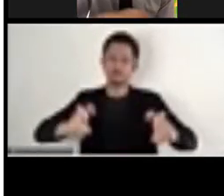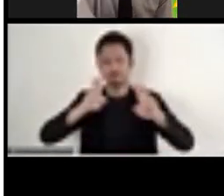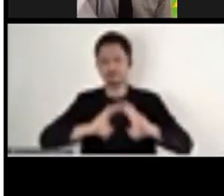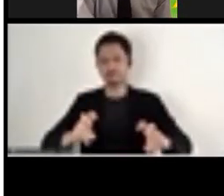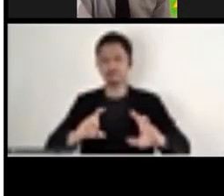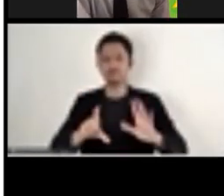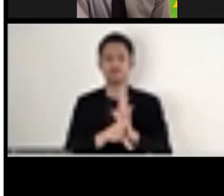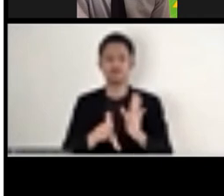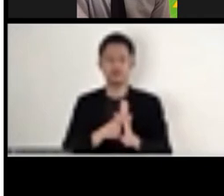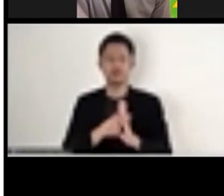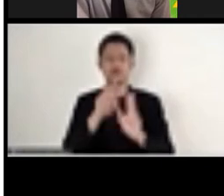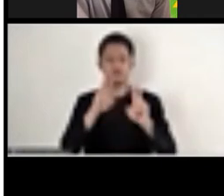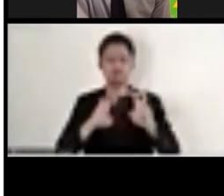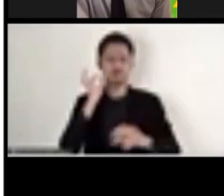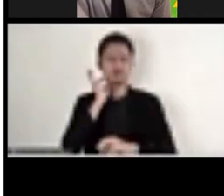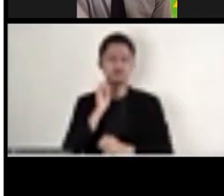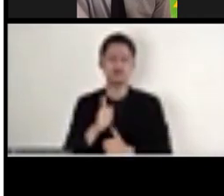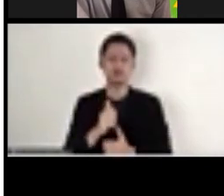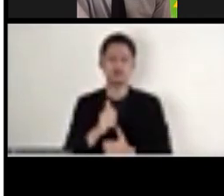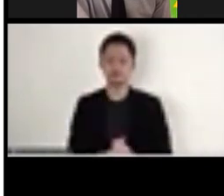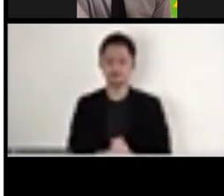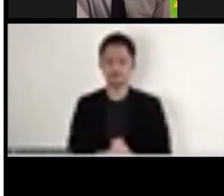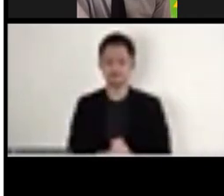om-om ama